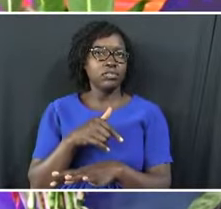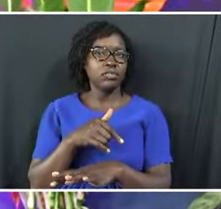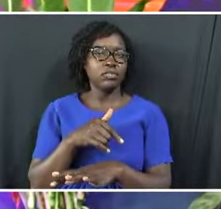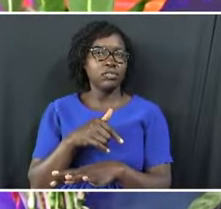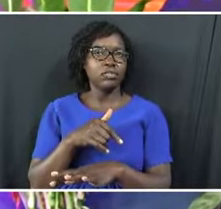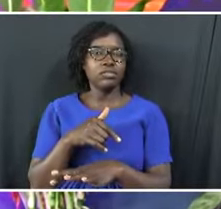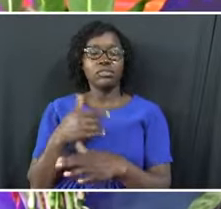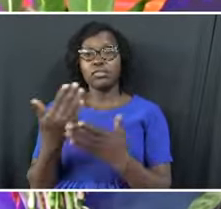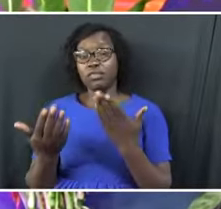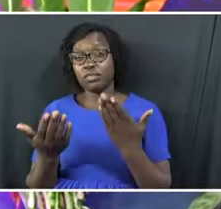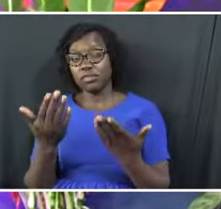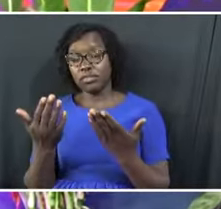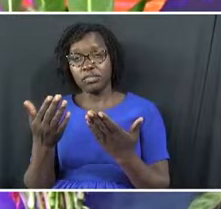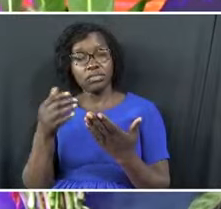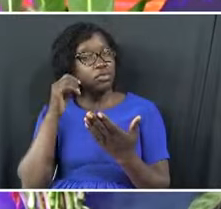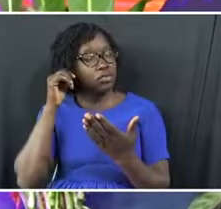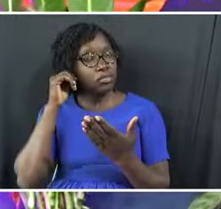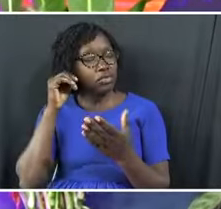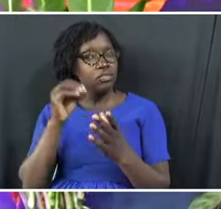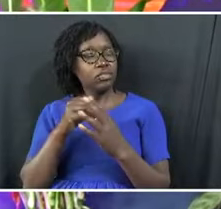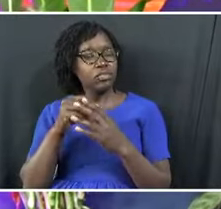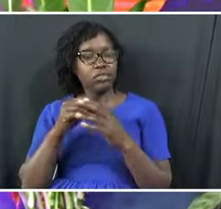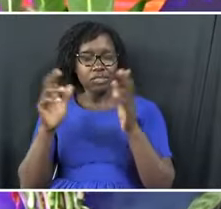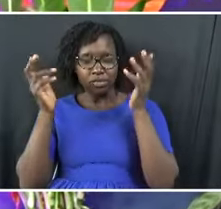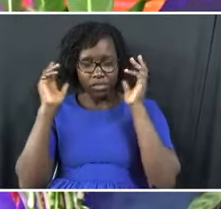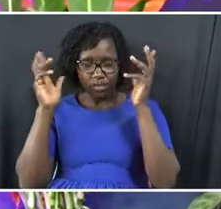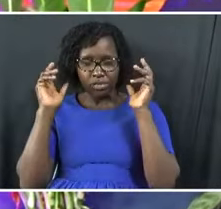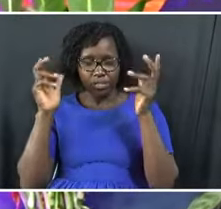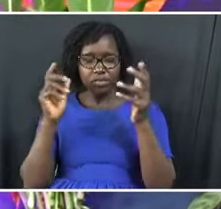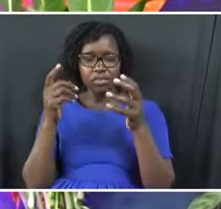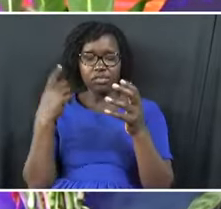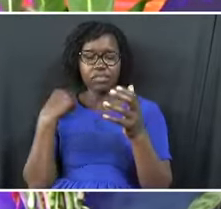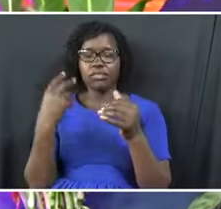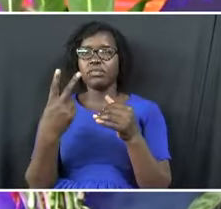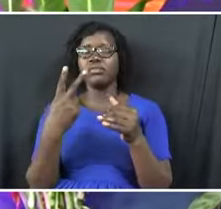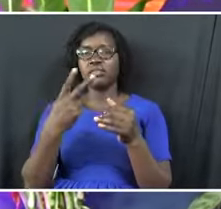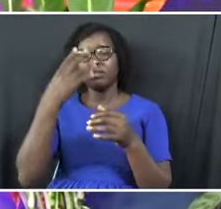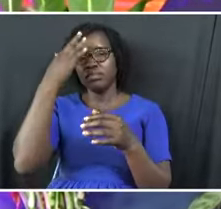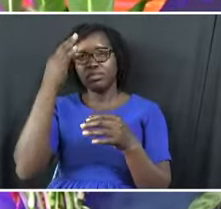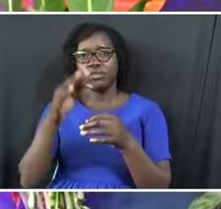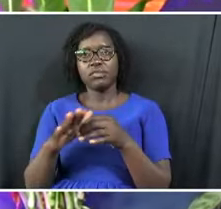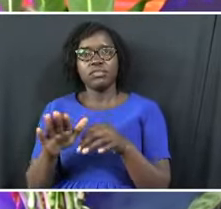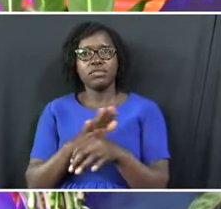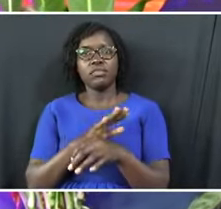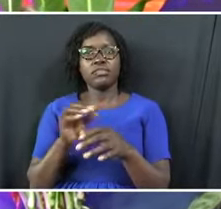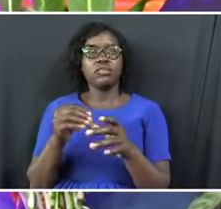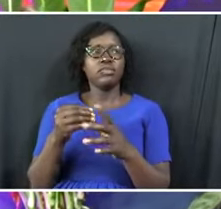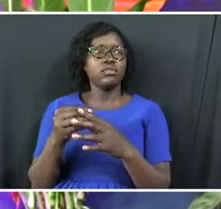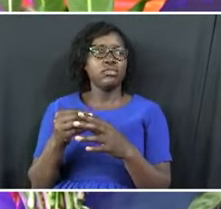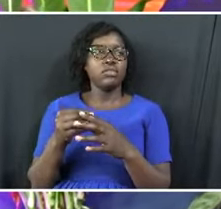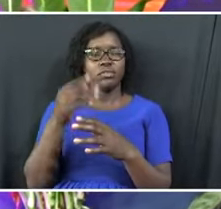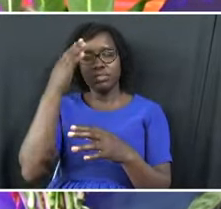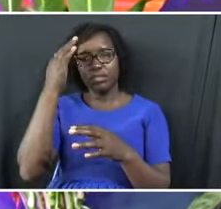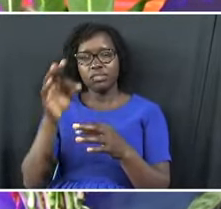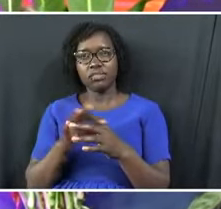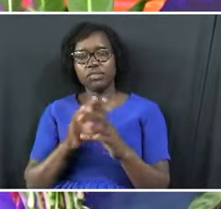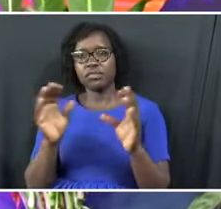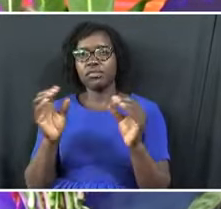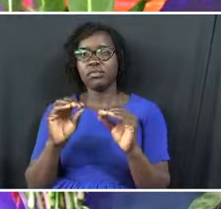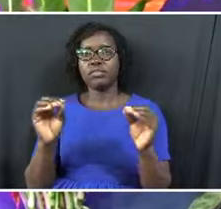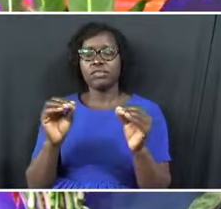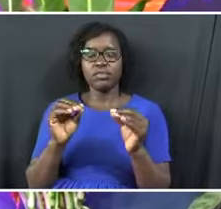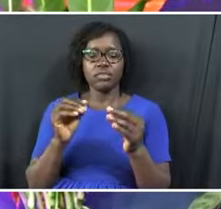to obey or to disobey. Number two, to be faithful or to be unfaithful.